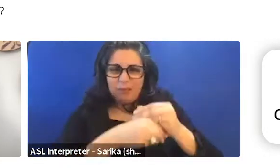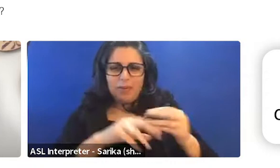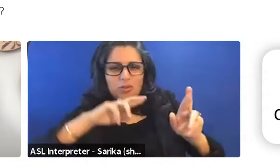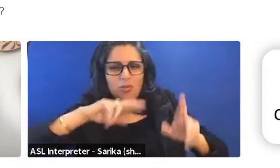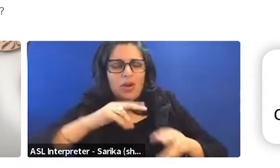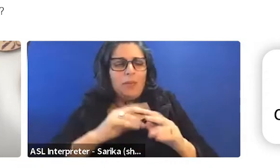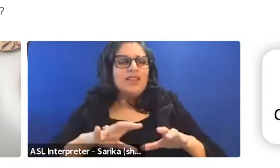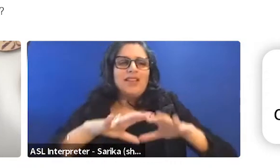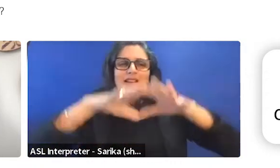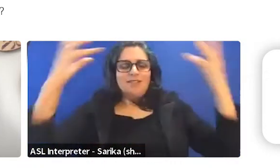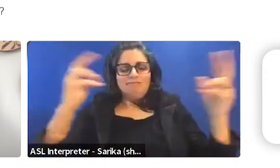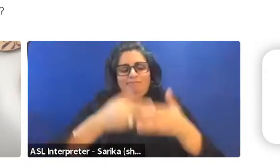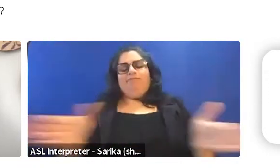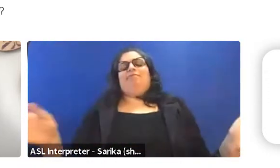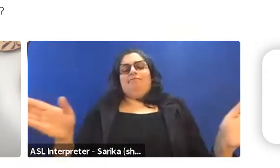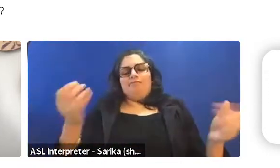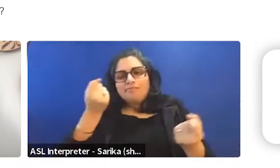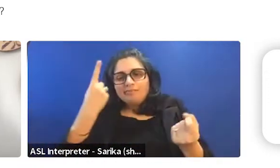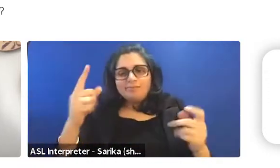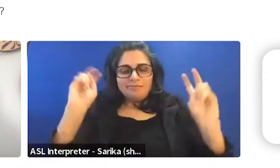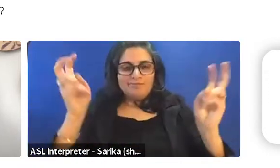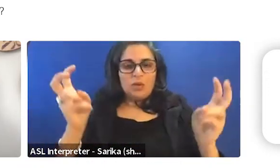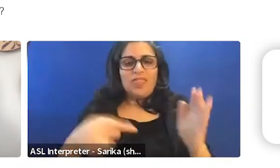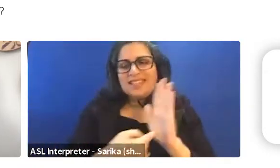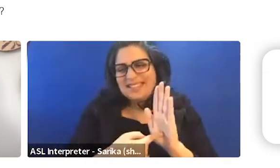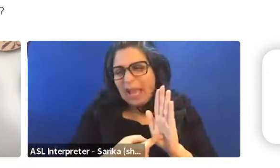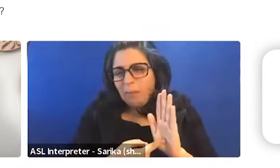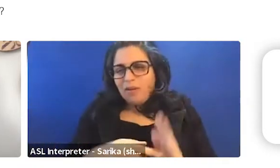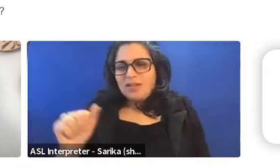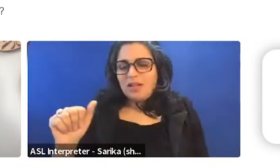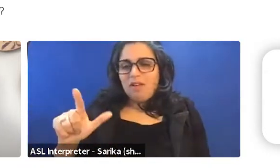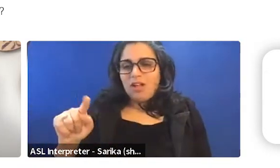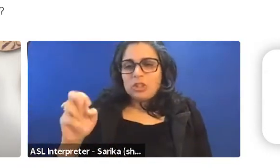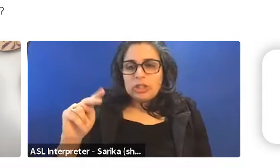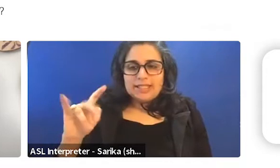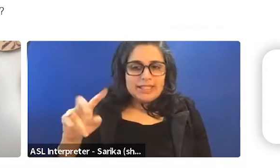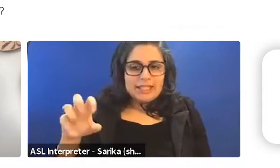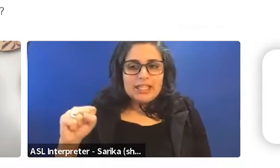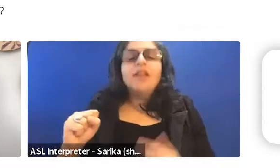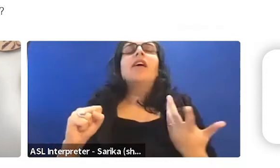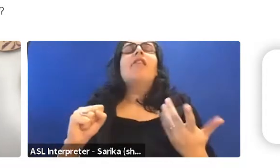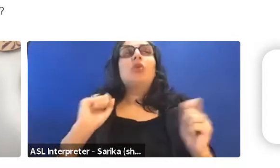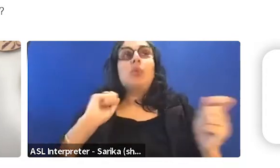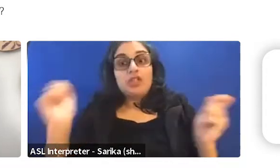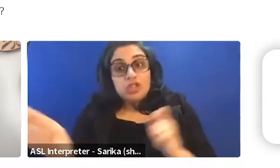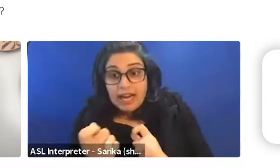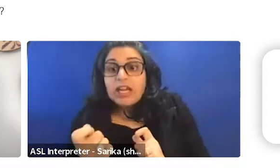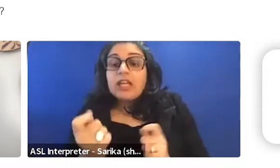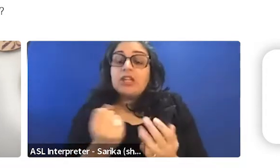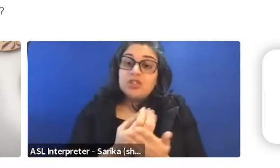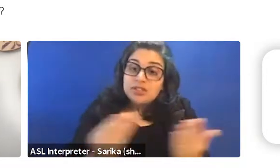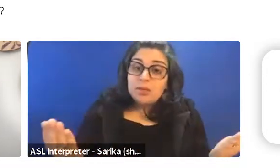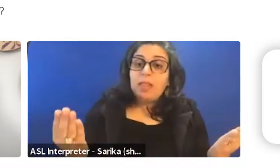the issue with some examples of alternatives to give brands an idea that you can change your supply chain and also support